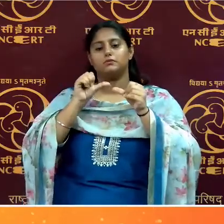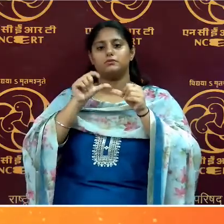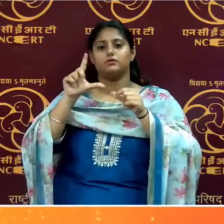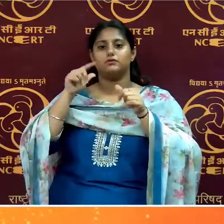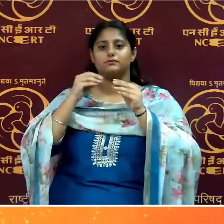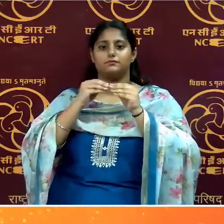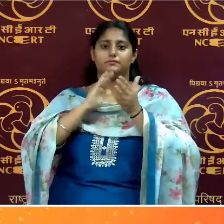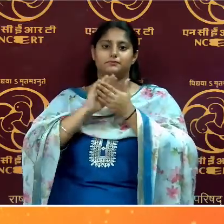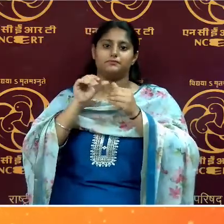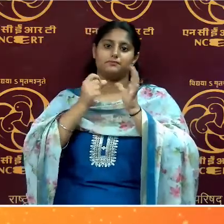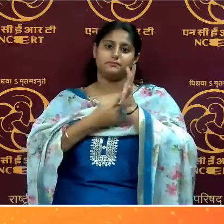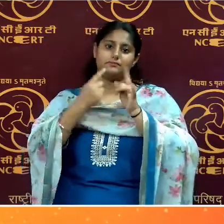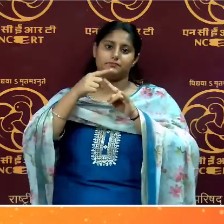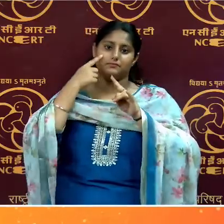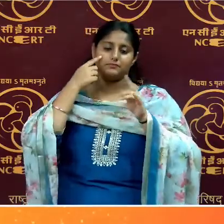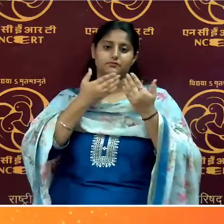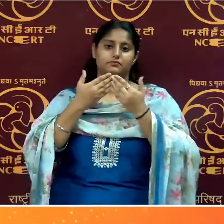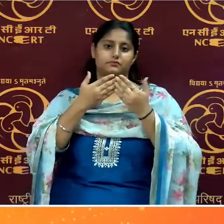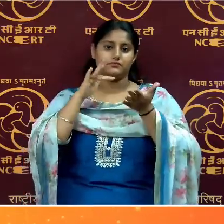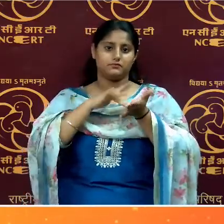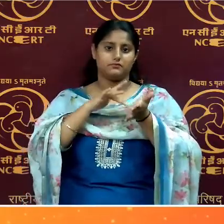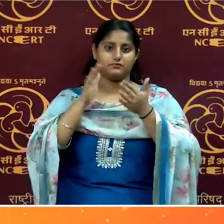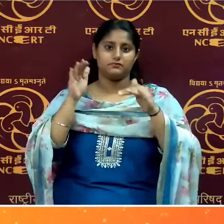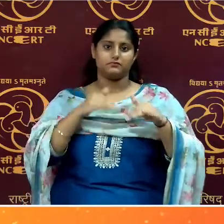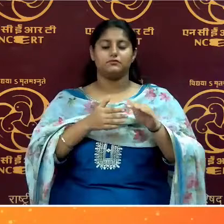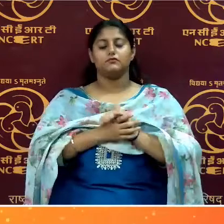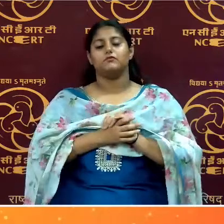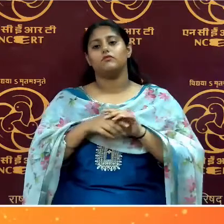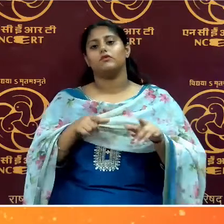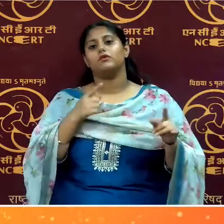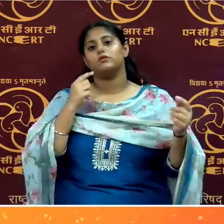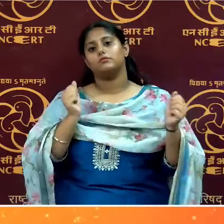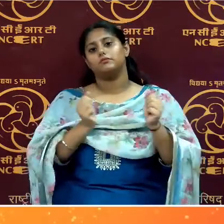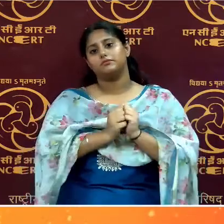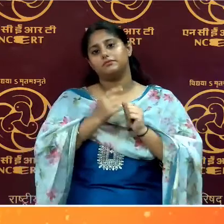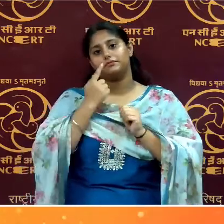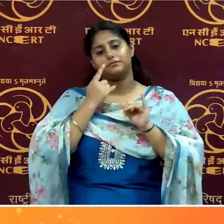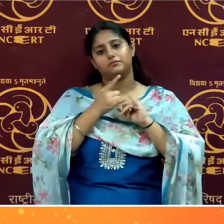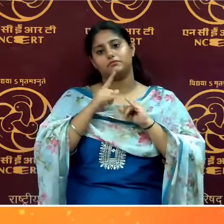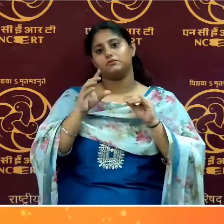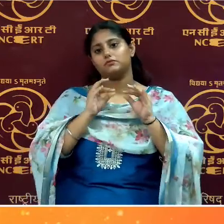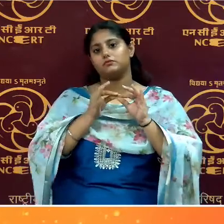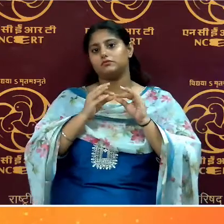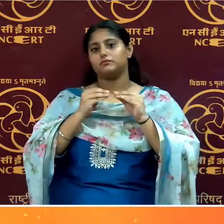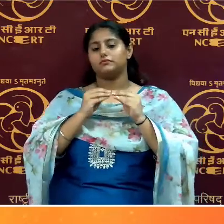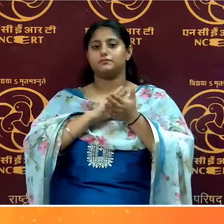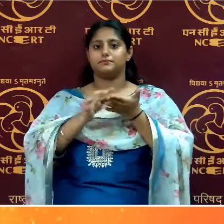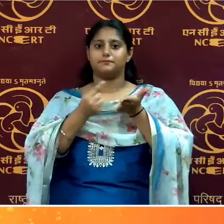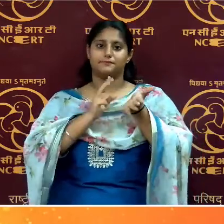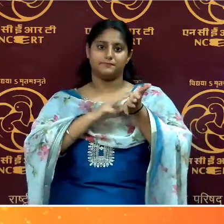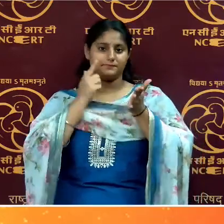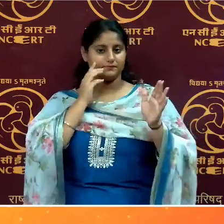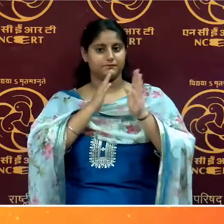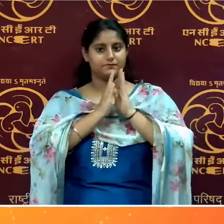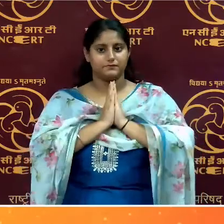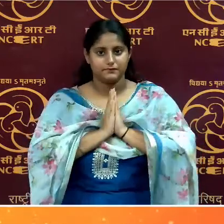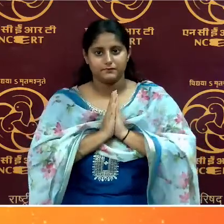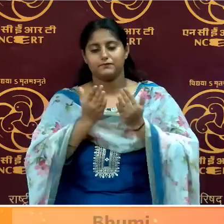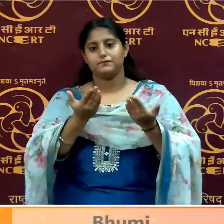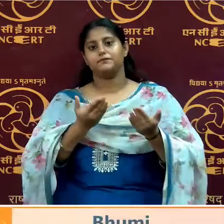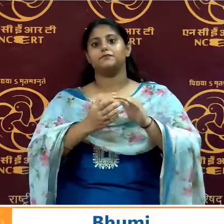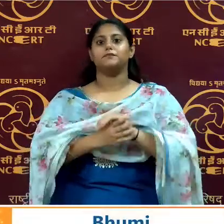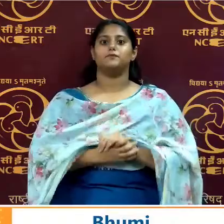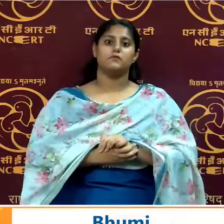Thank you. And we both are accompanied by our Indian Sign Language interpreter, Ms. Bhumi. Bhumi, namaskar and very warm welcome to you